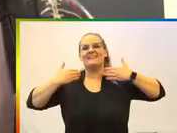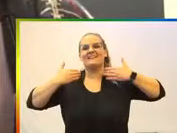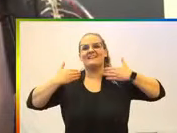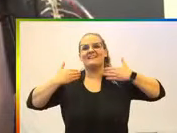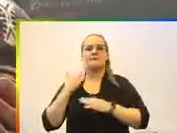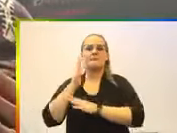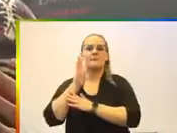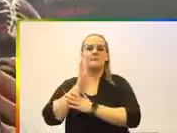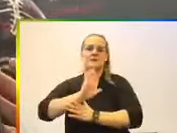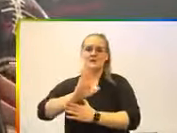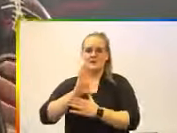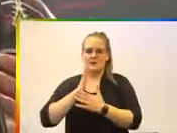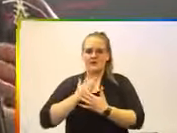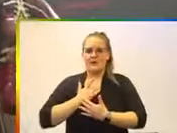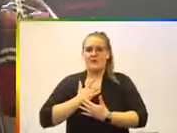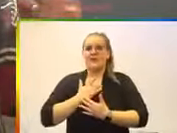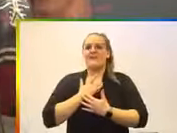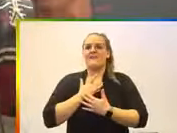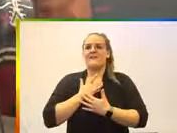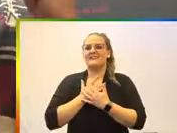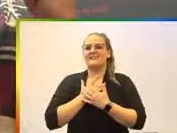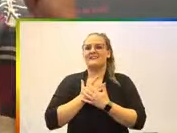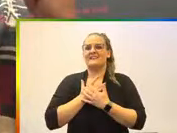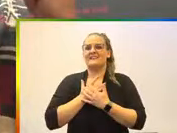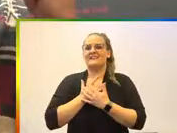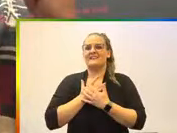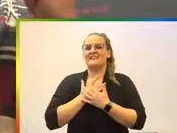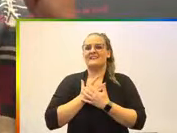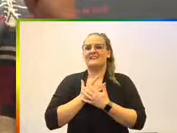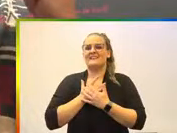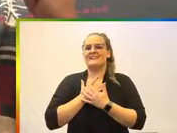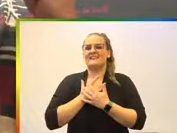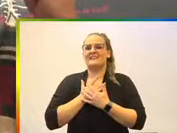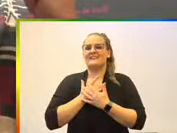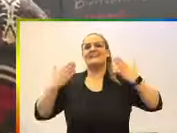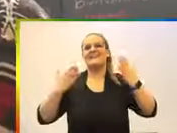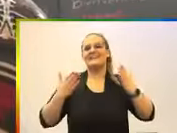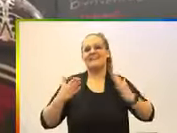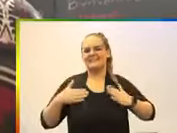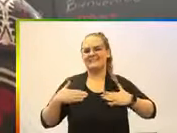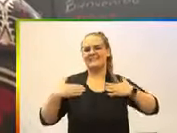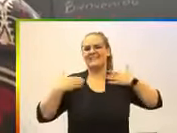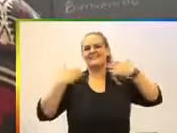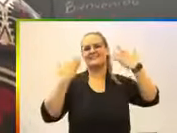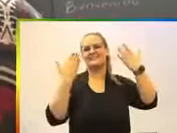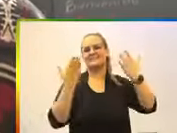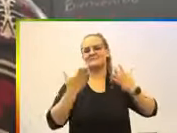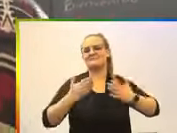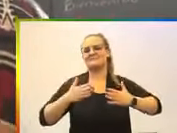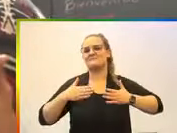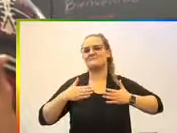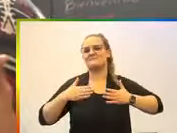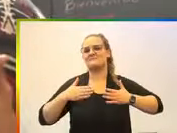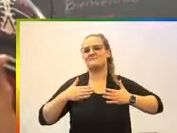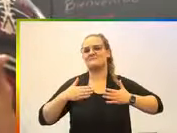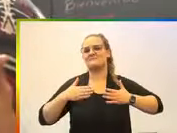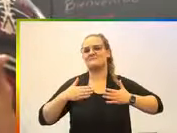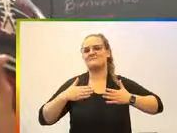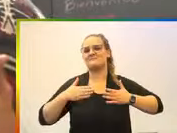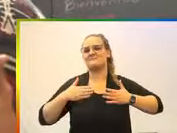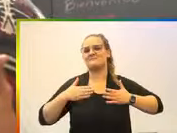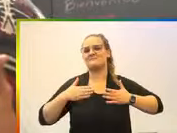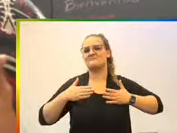Your heart, your glee haunt me.